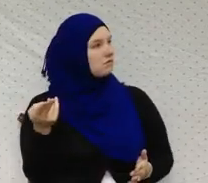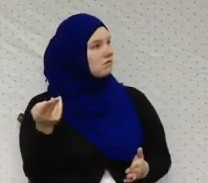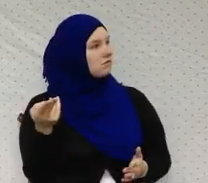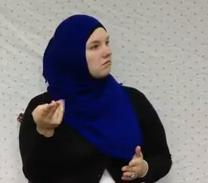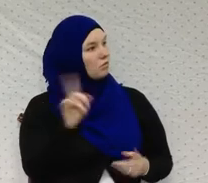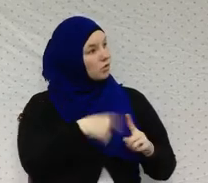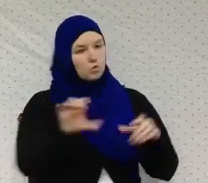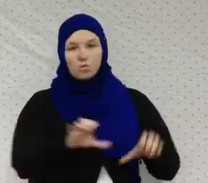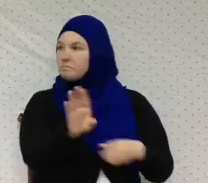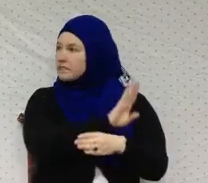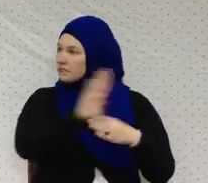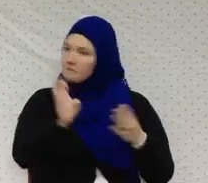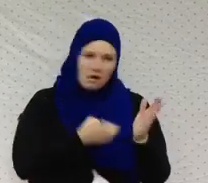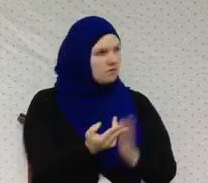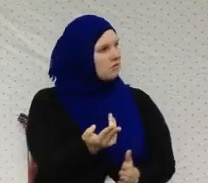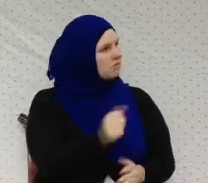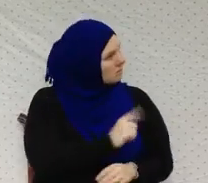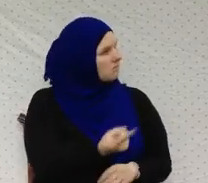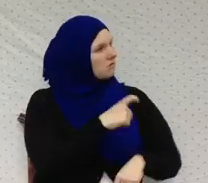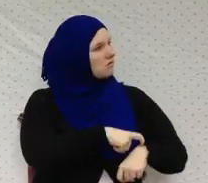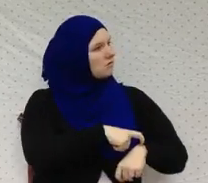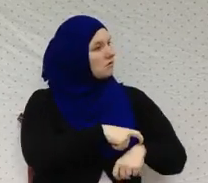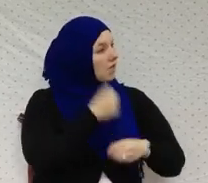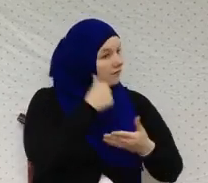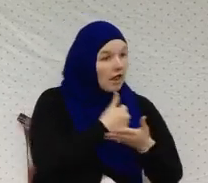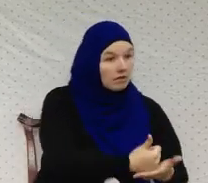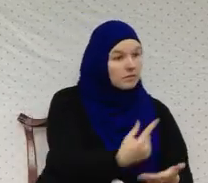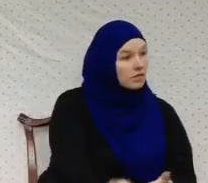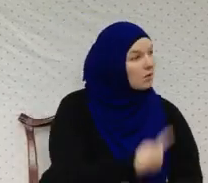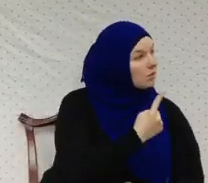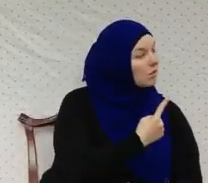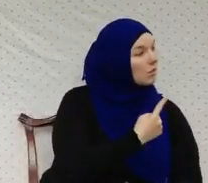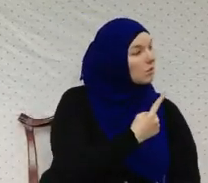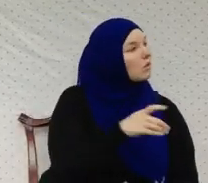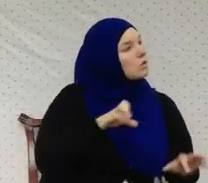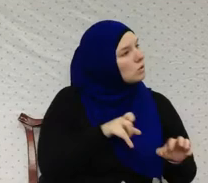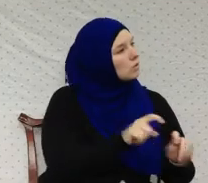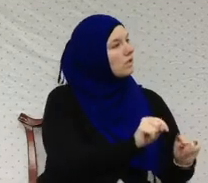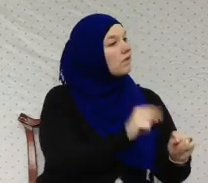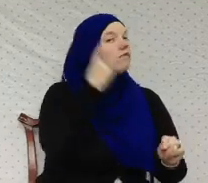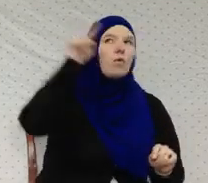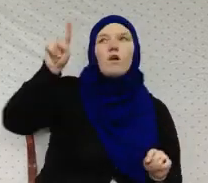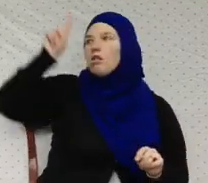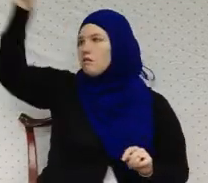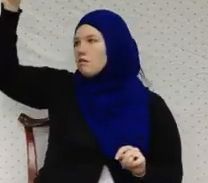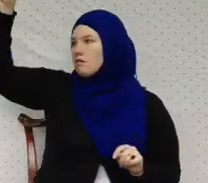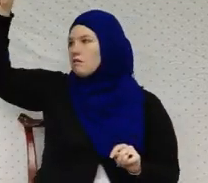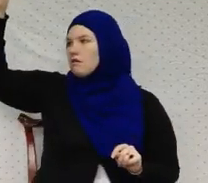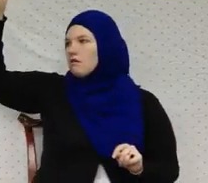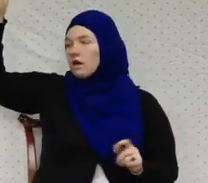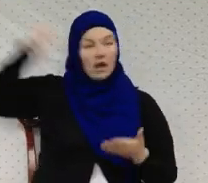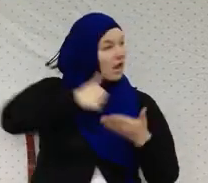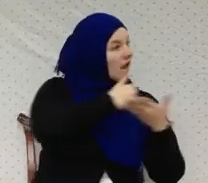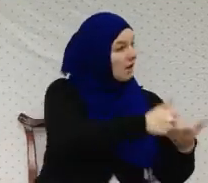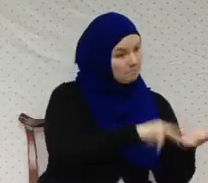honestly and fully and completely. You are helping someone, you do it in devotion to